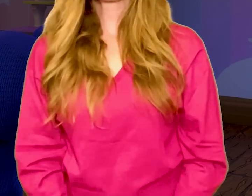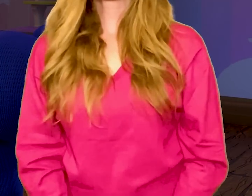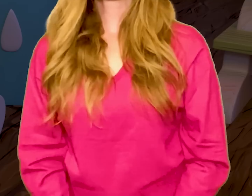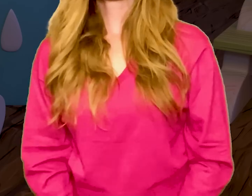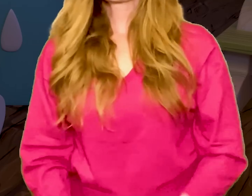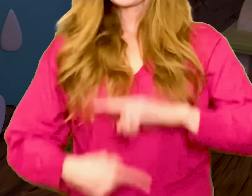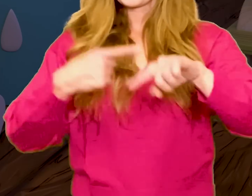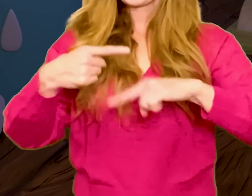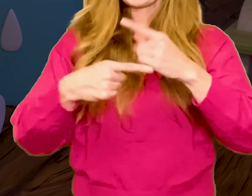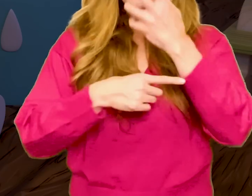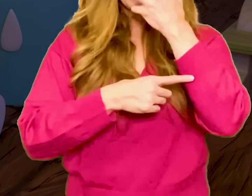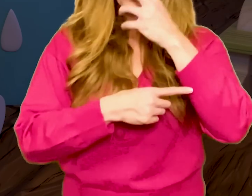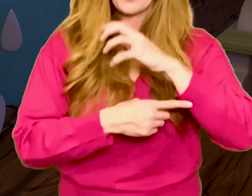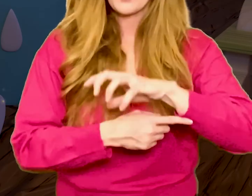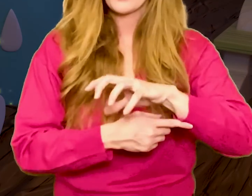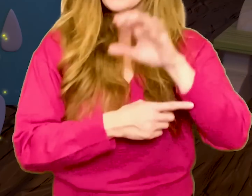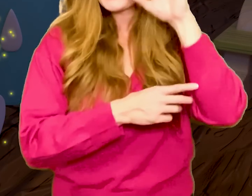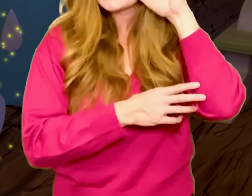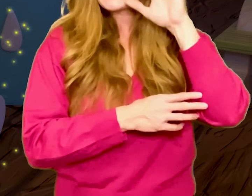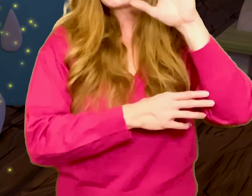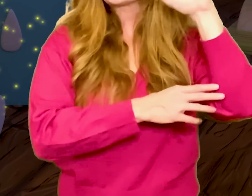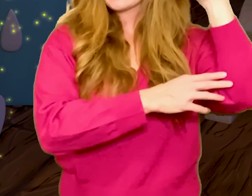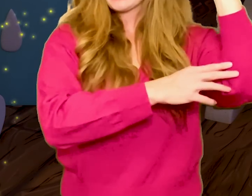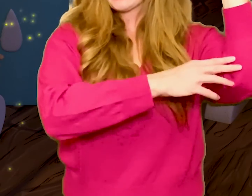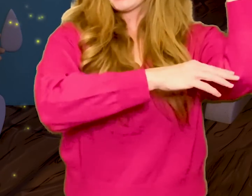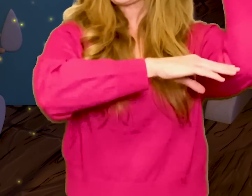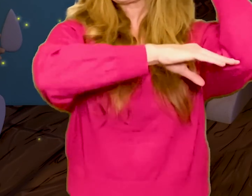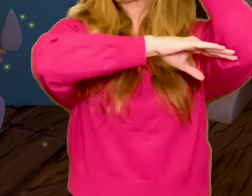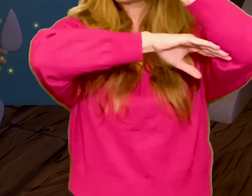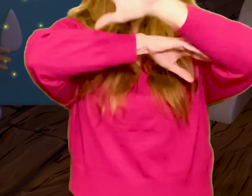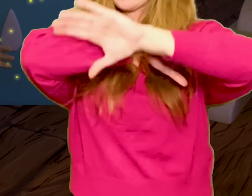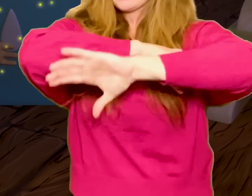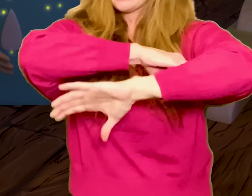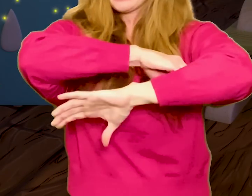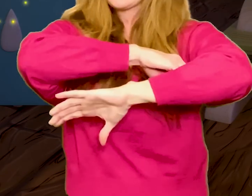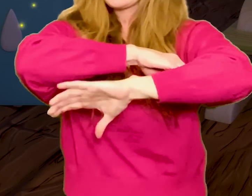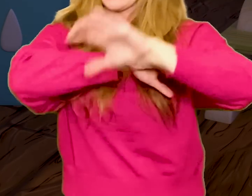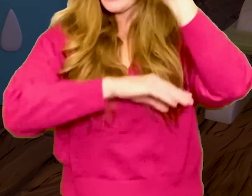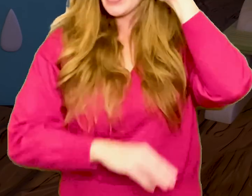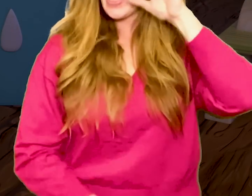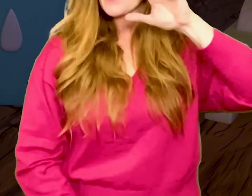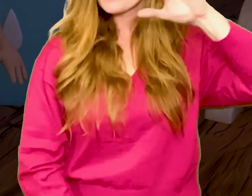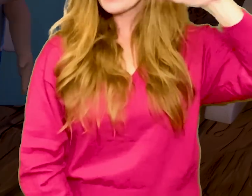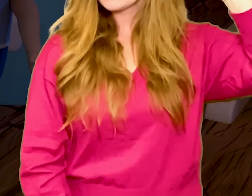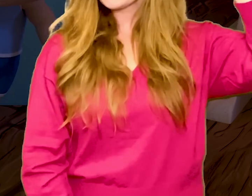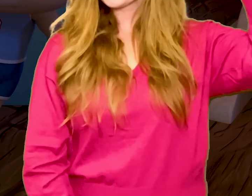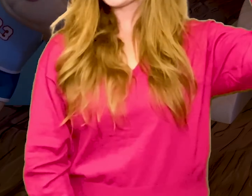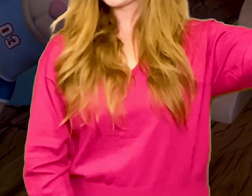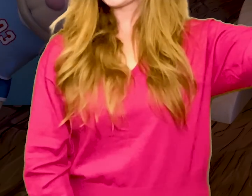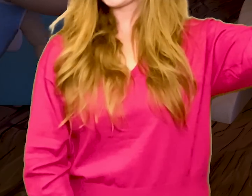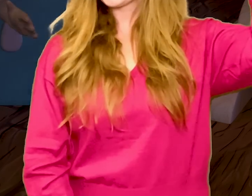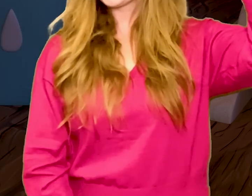when the blazing sun is gone when he